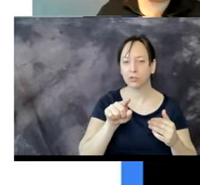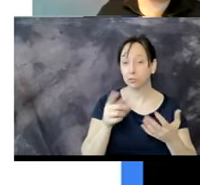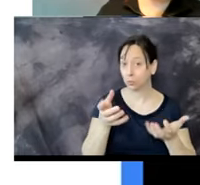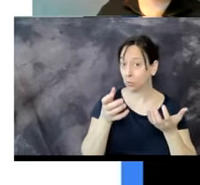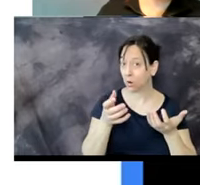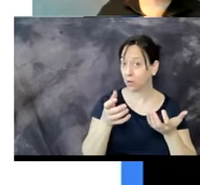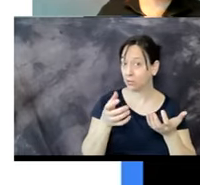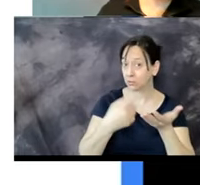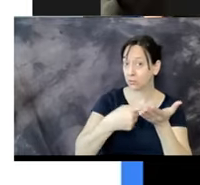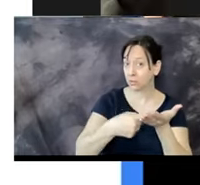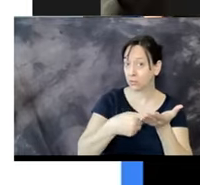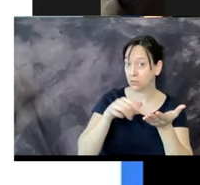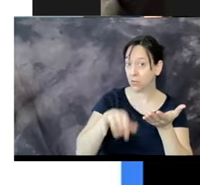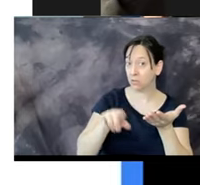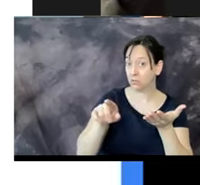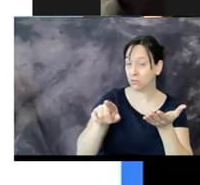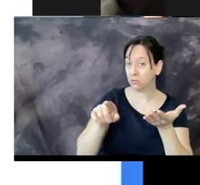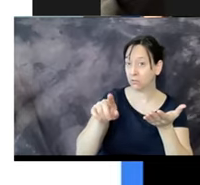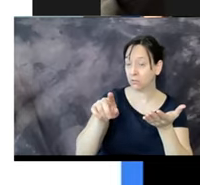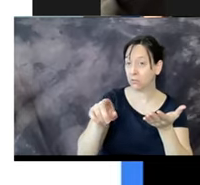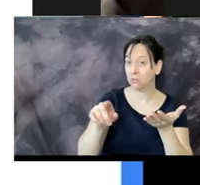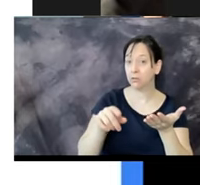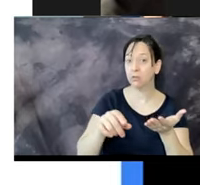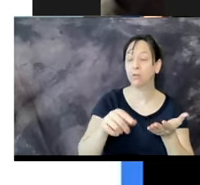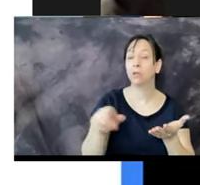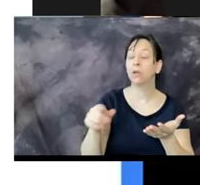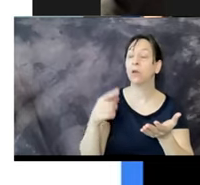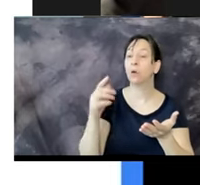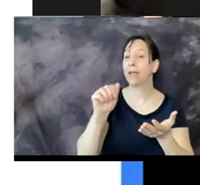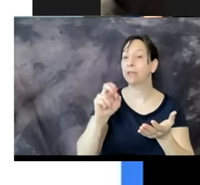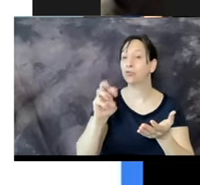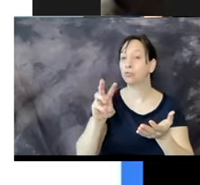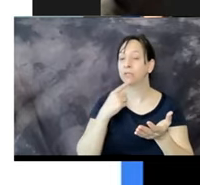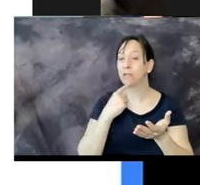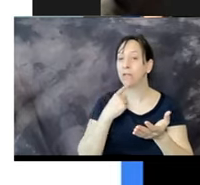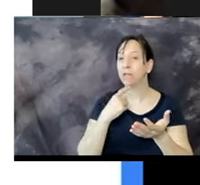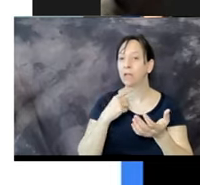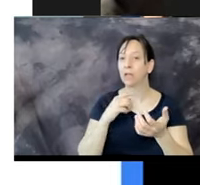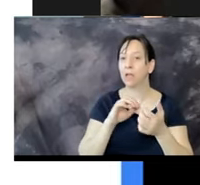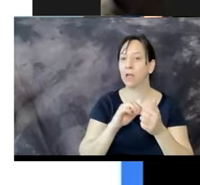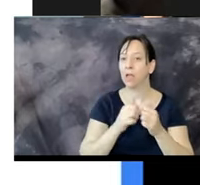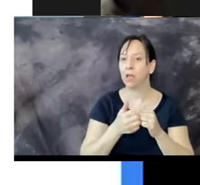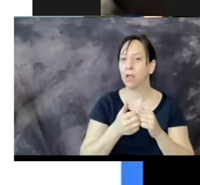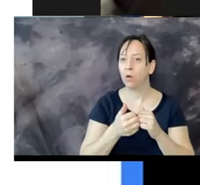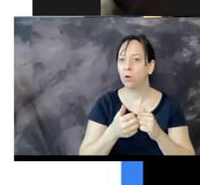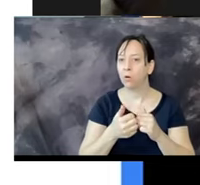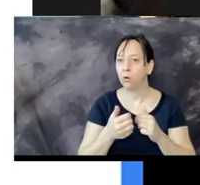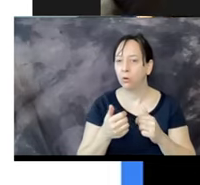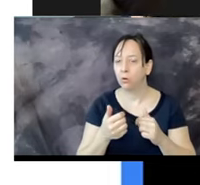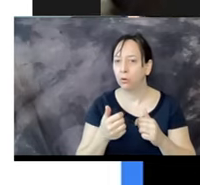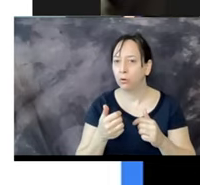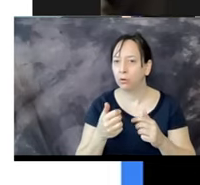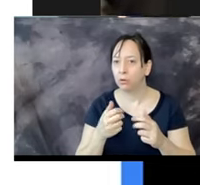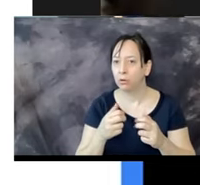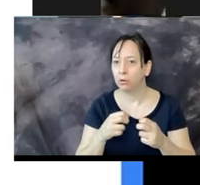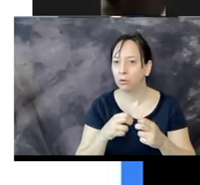up, Valerie. Andrew Carr said, how are housing issues resolved or advocated for